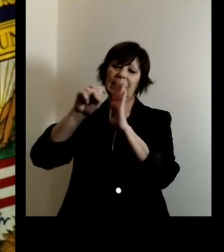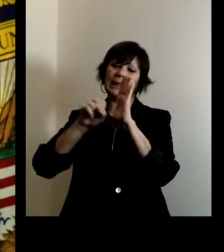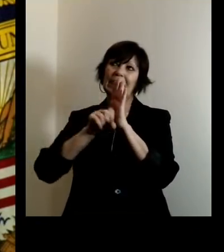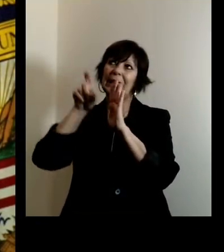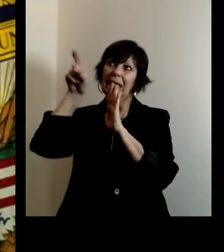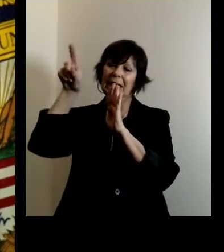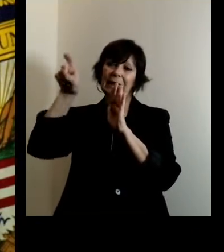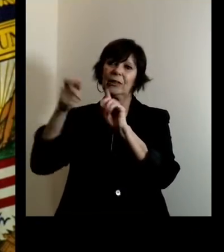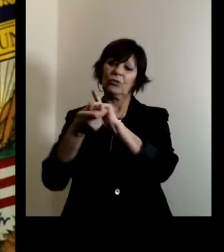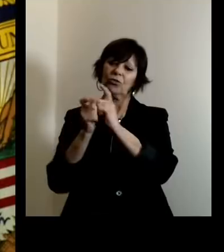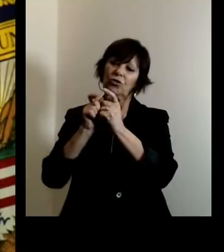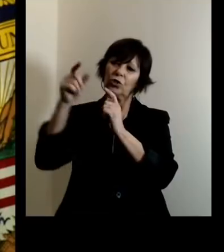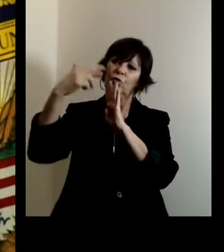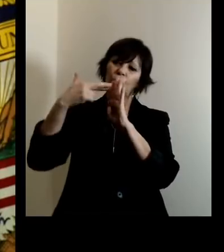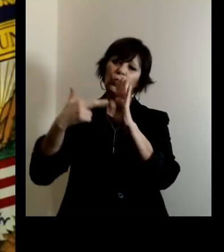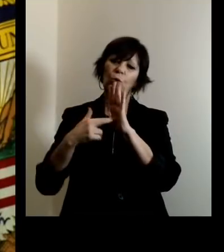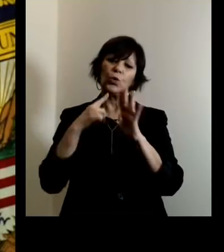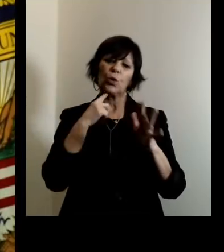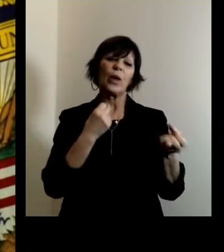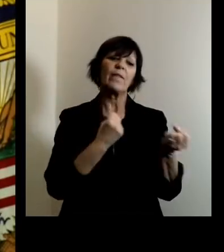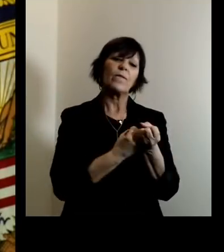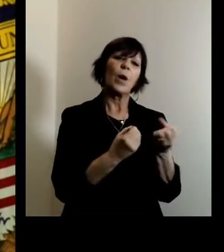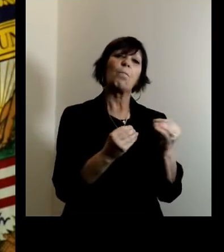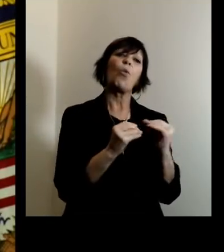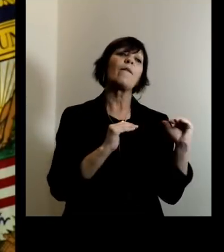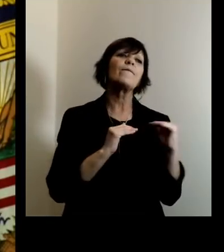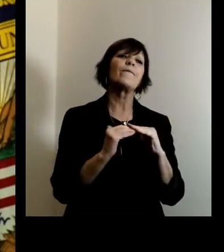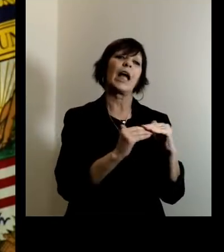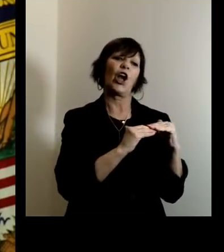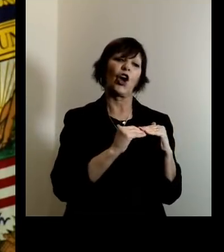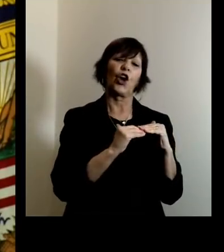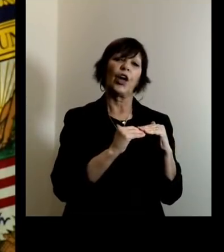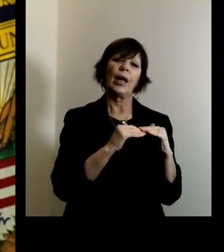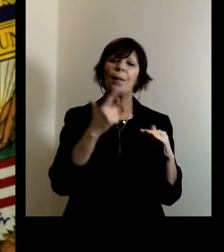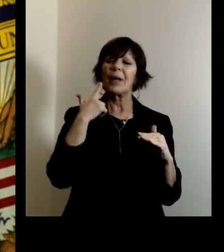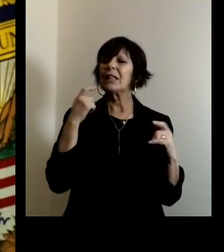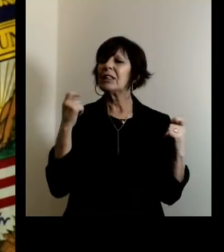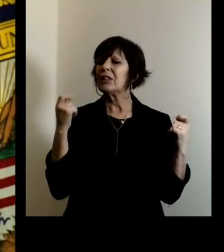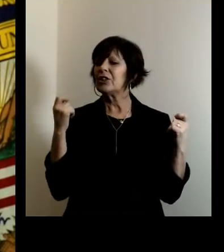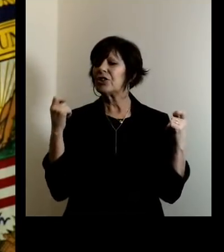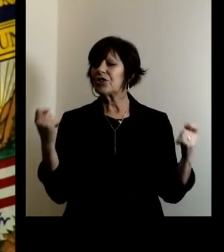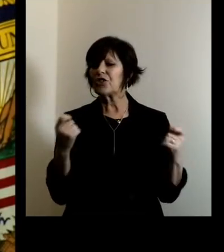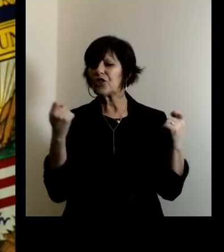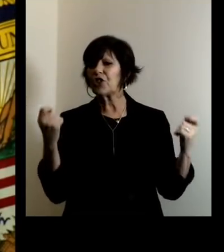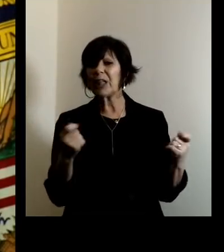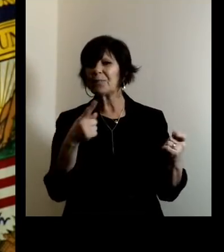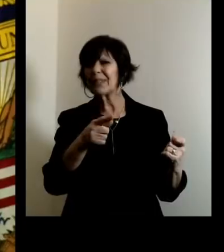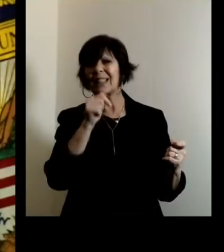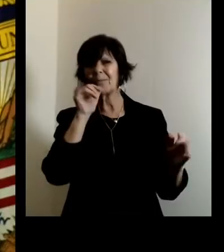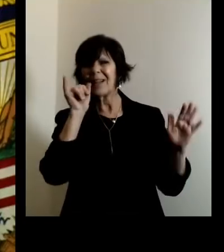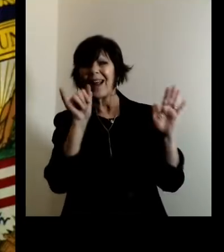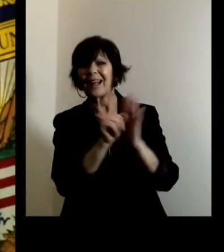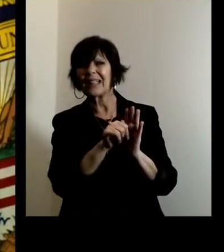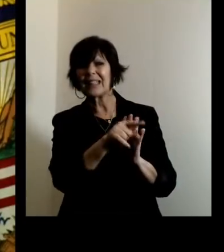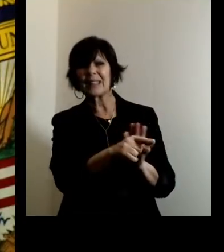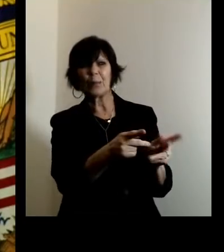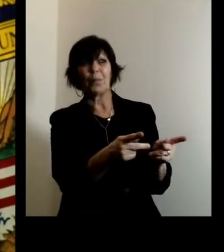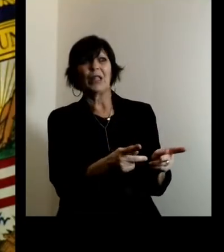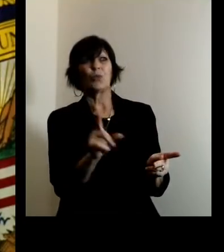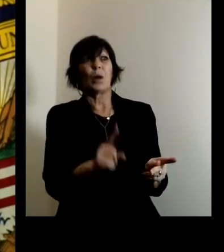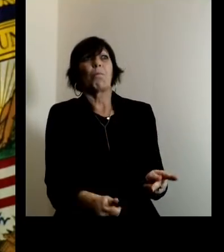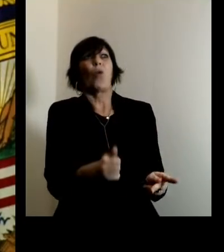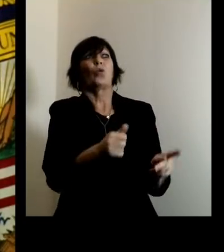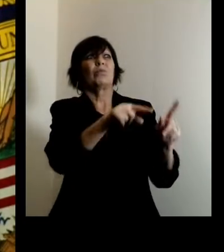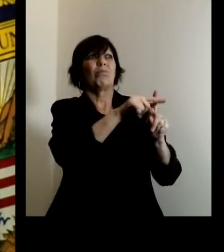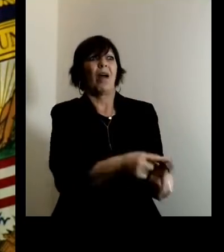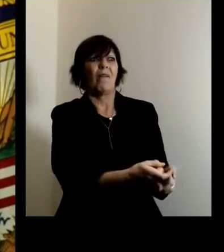rules so that enforcement is more fair, given that gyms haven't been identified as a primary source of the rising numbers? Well, one of the